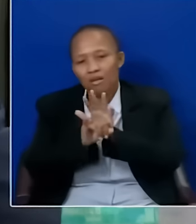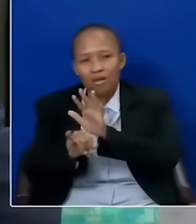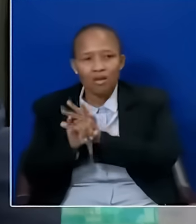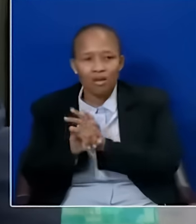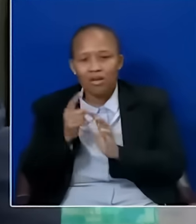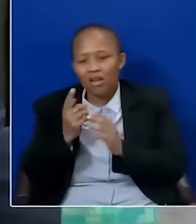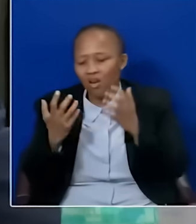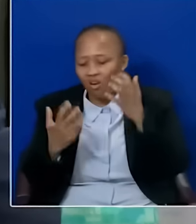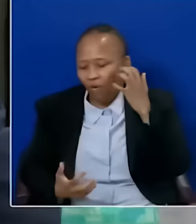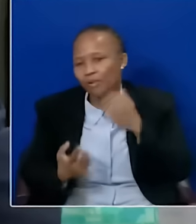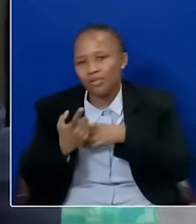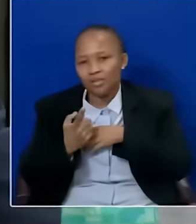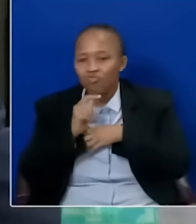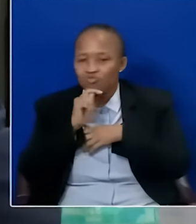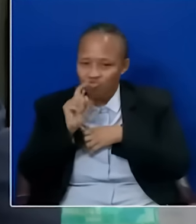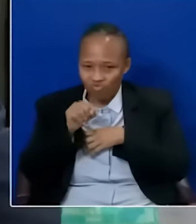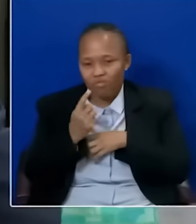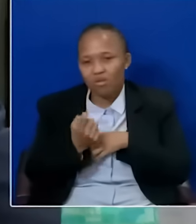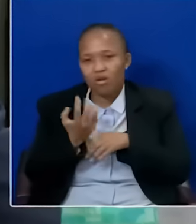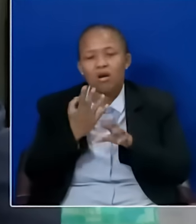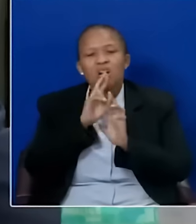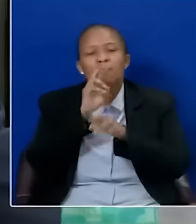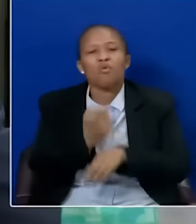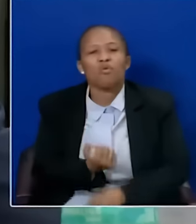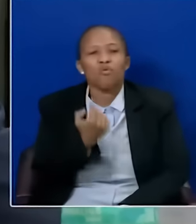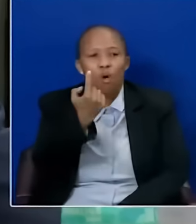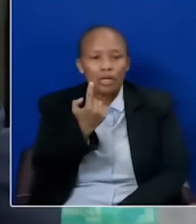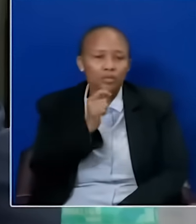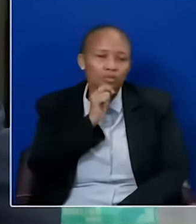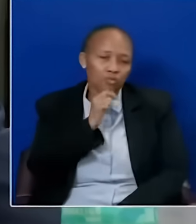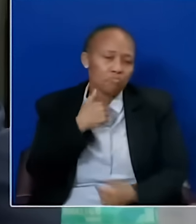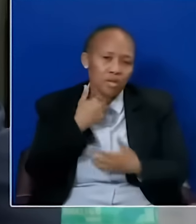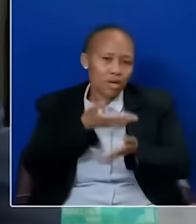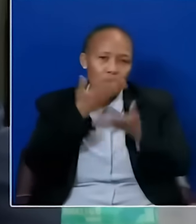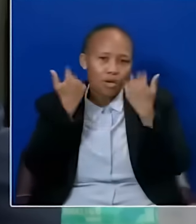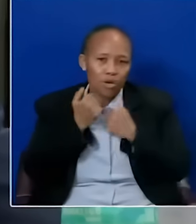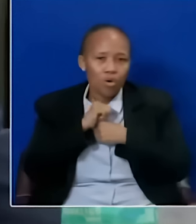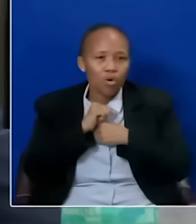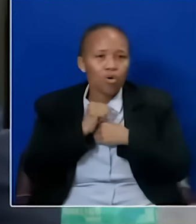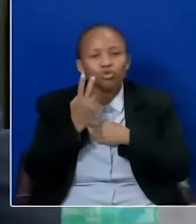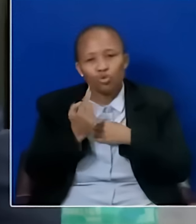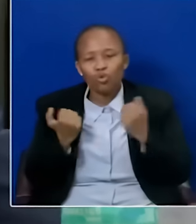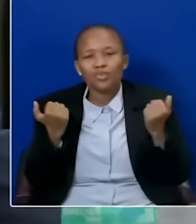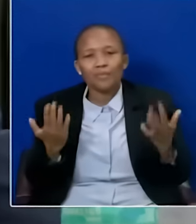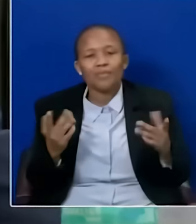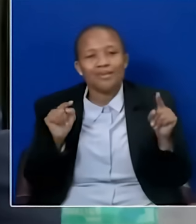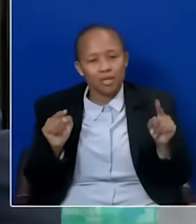report. So I don't know why he made two supplementary on the same mistake which were identified already,